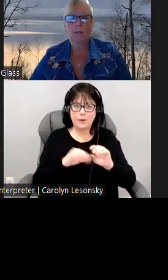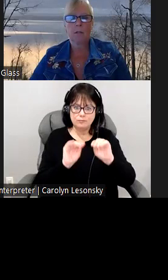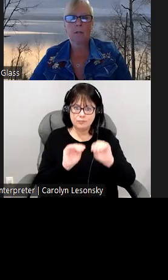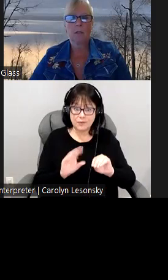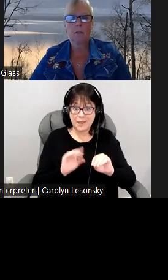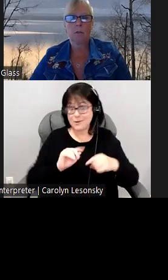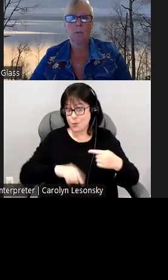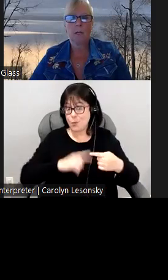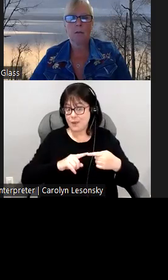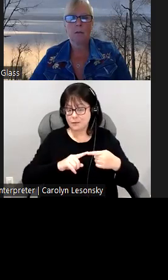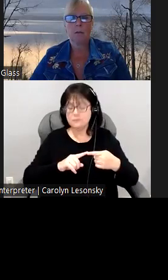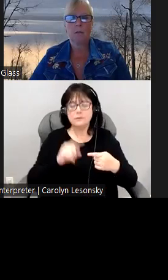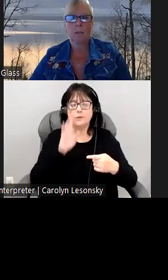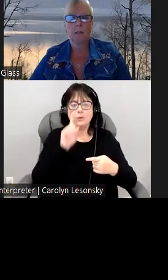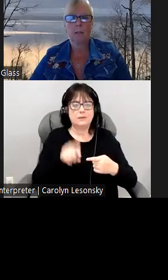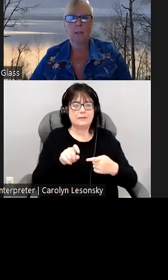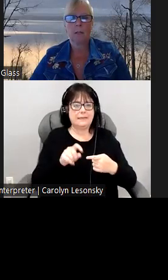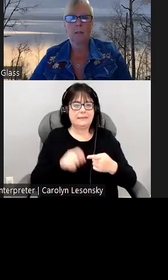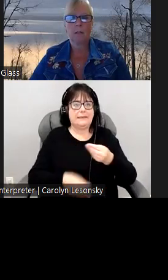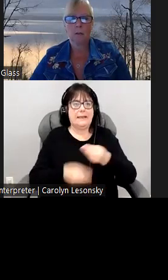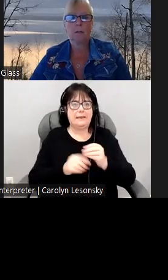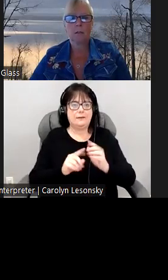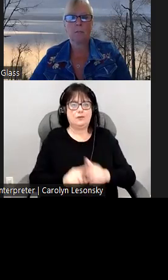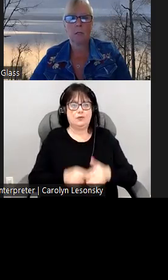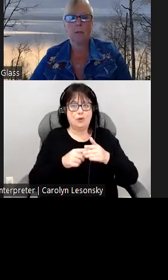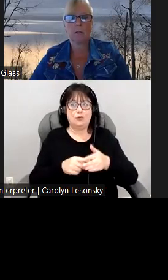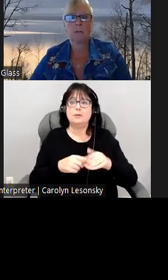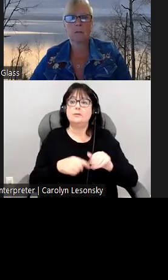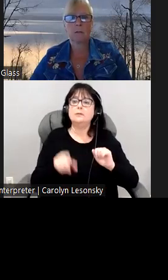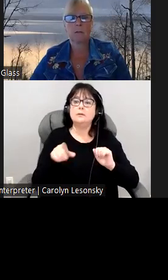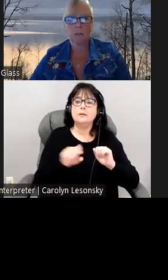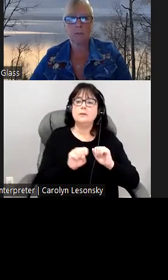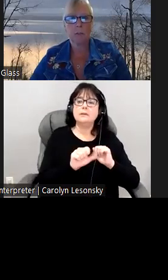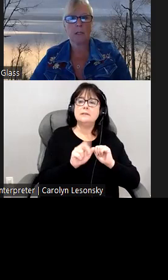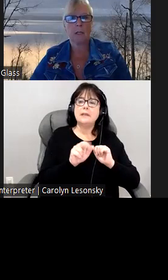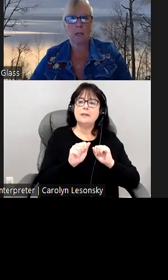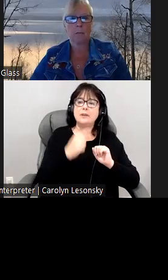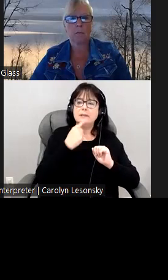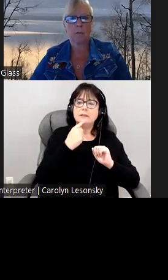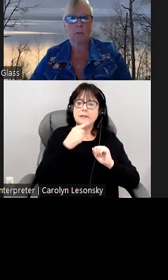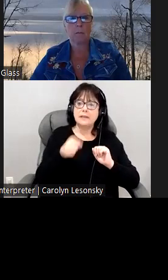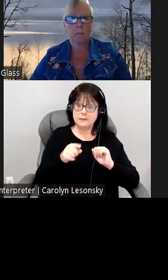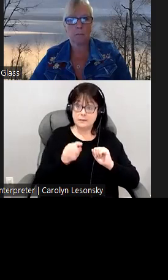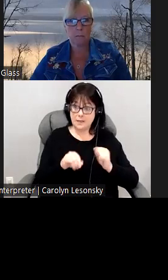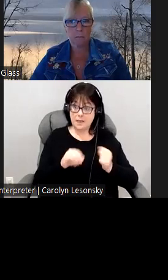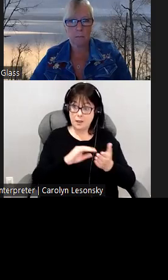And Sarah says on that learner's goal path or on their learner plan, on their service plan in CaMS.